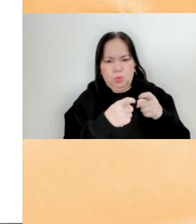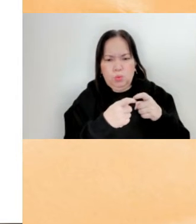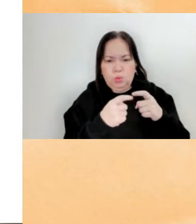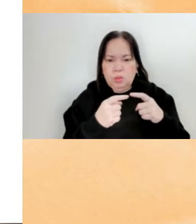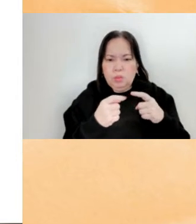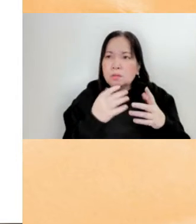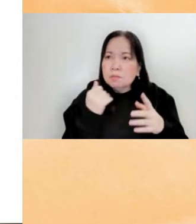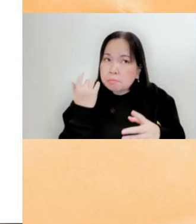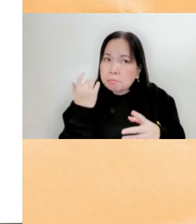way.